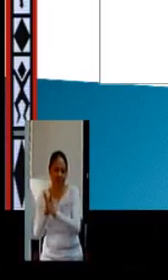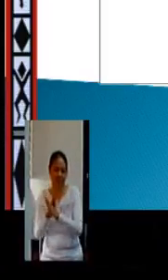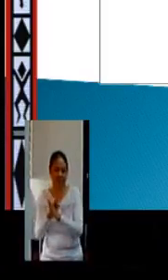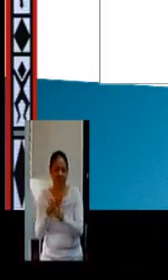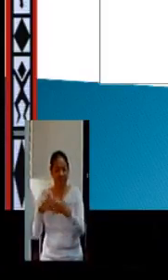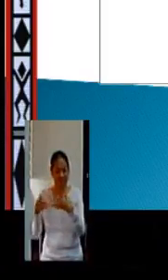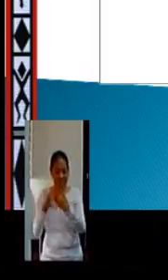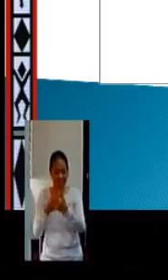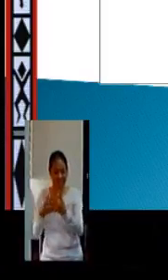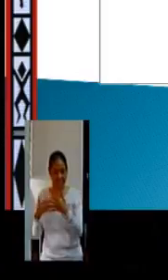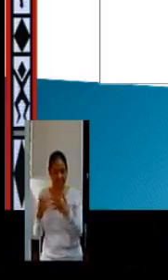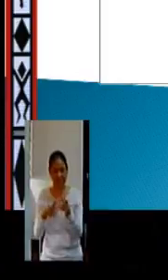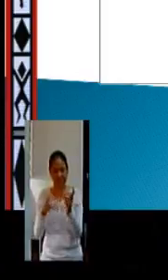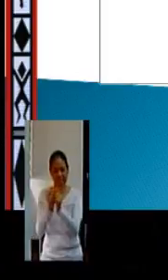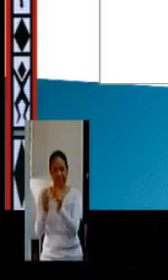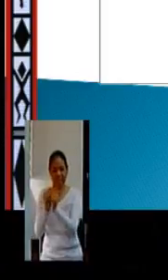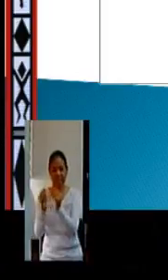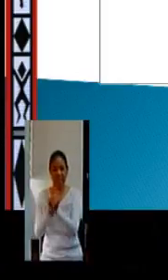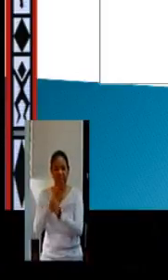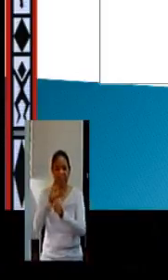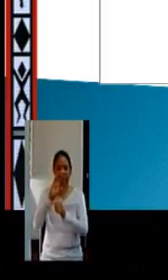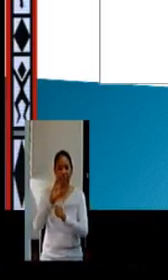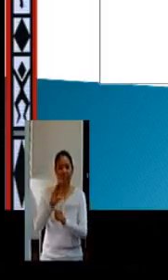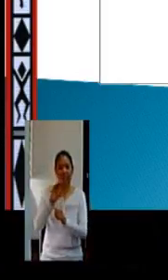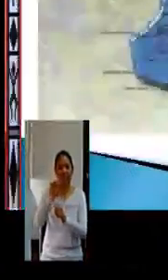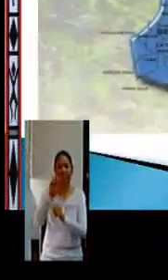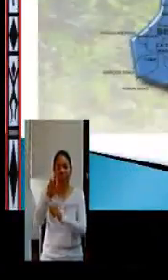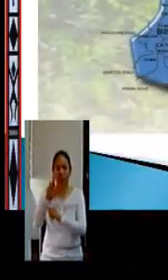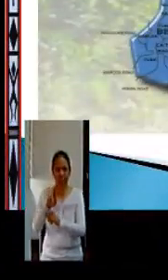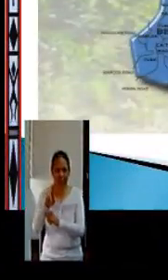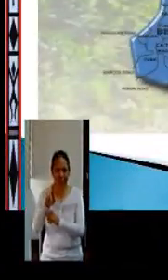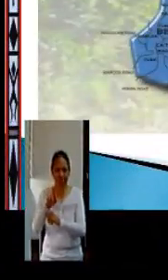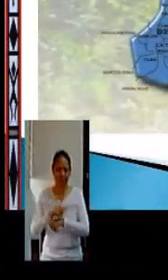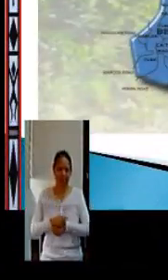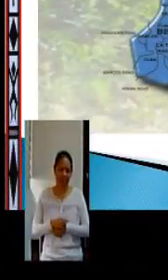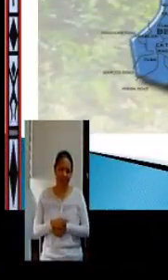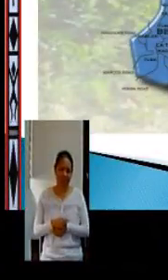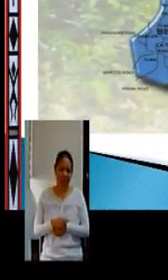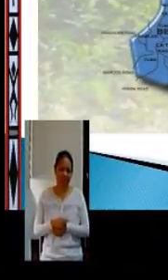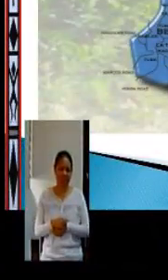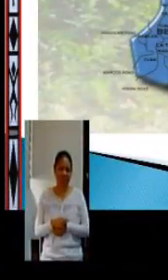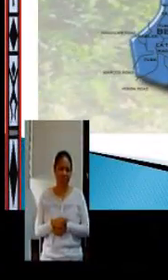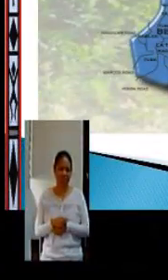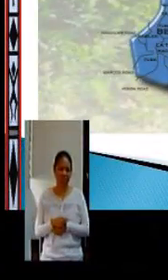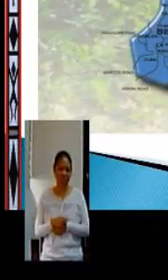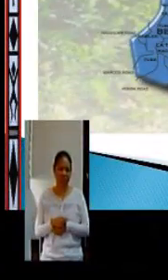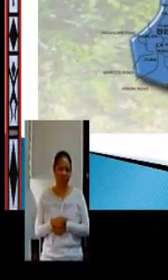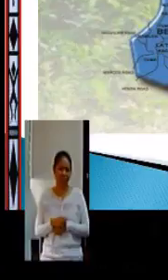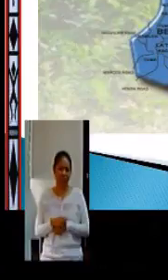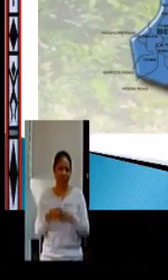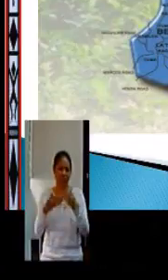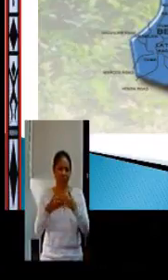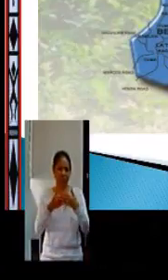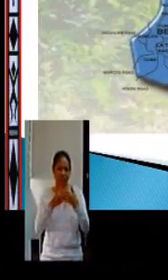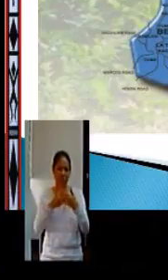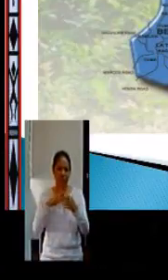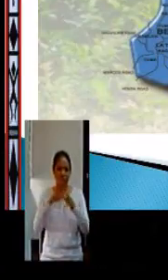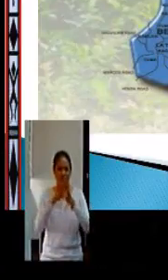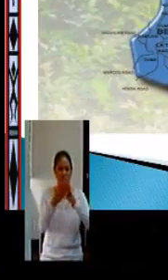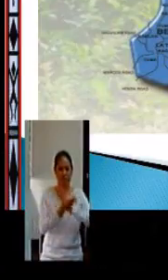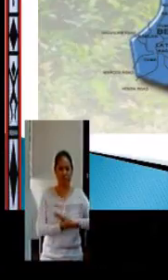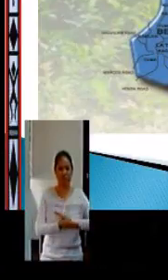we call the Cordillera Administrative Region. Next, please. So before we became a